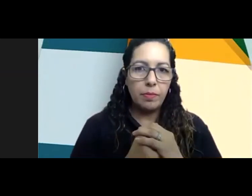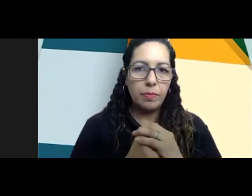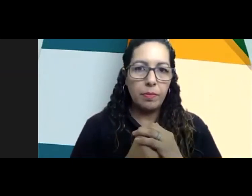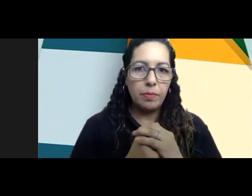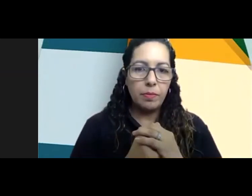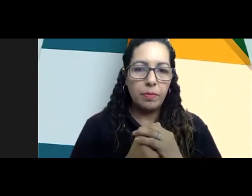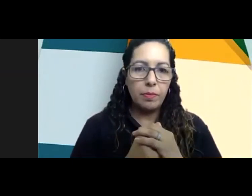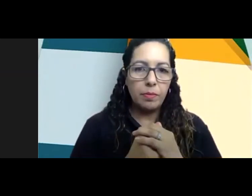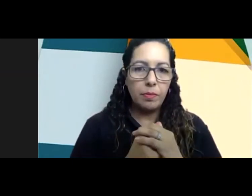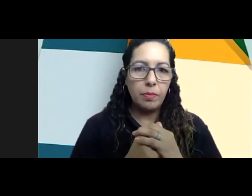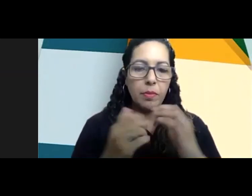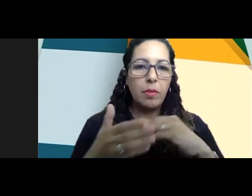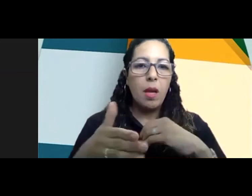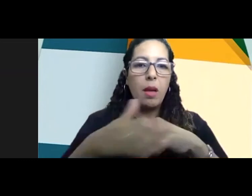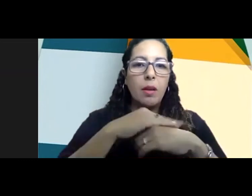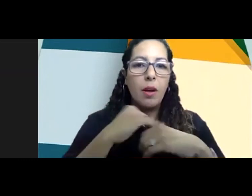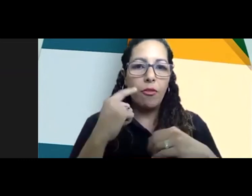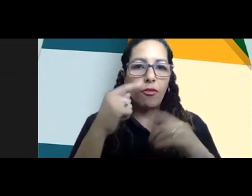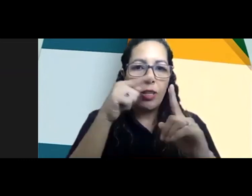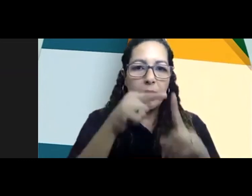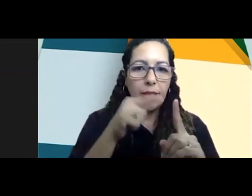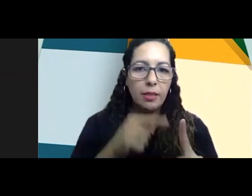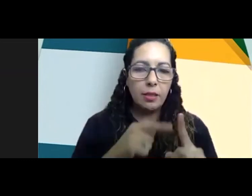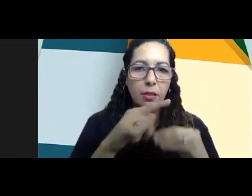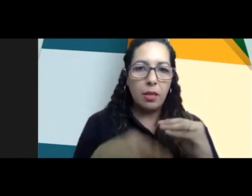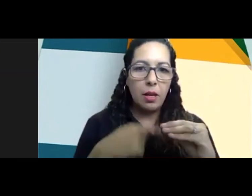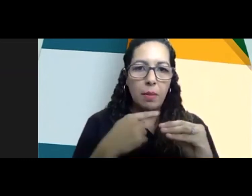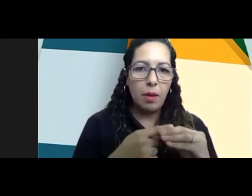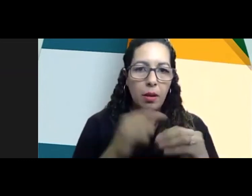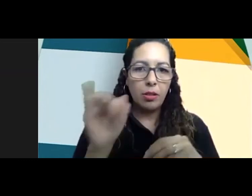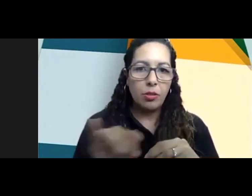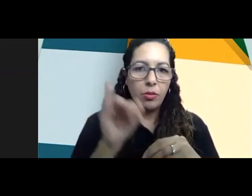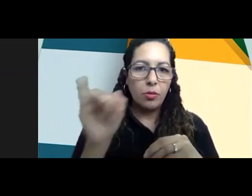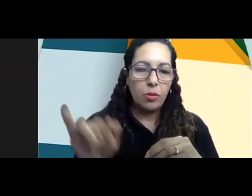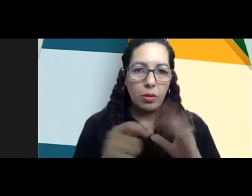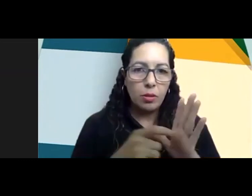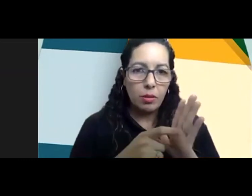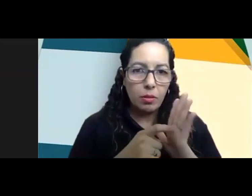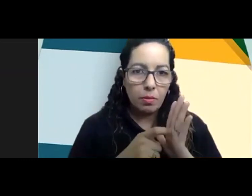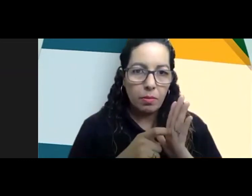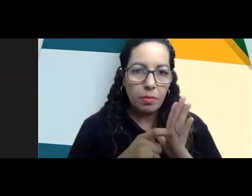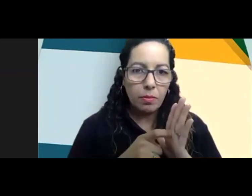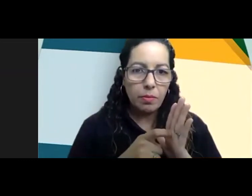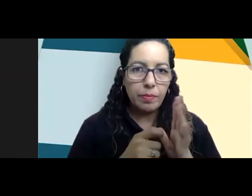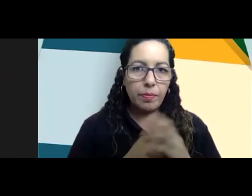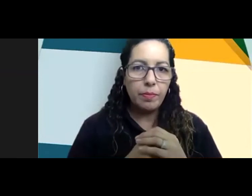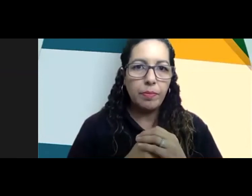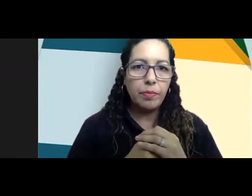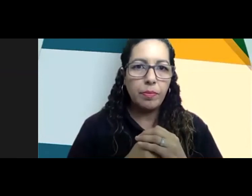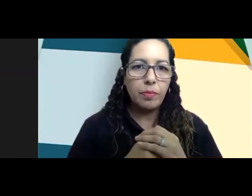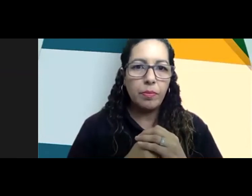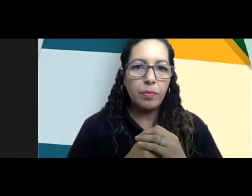and coverage. And for details regarding insurance requirements, refer to attachment number 4,